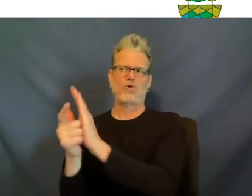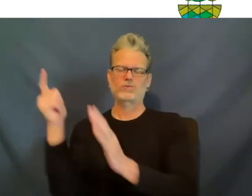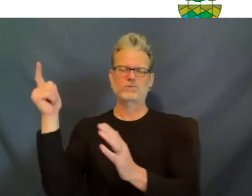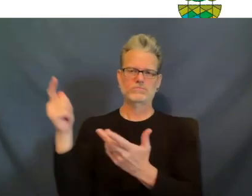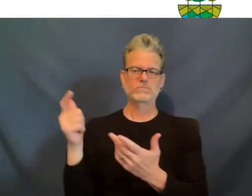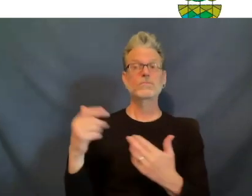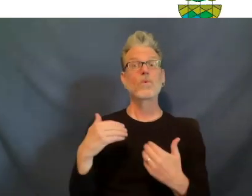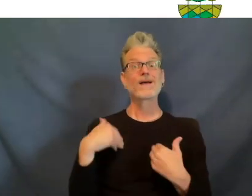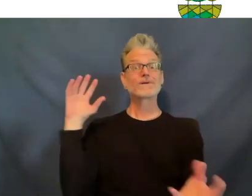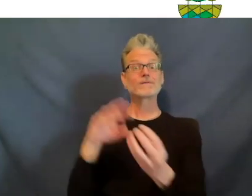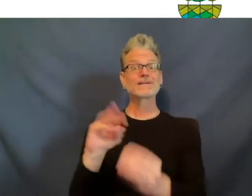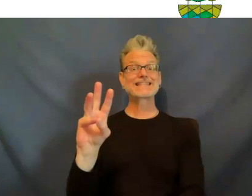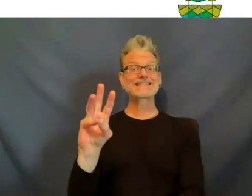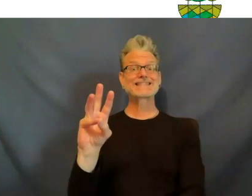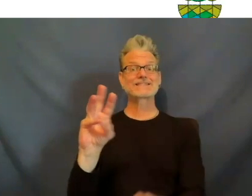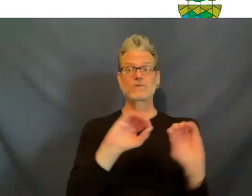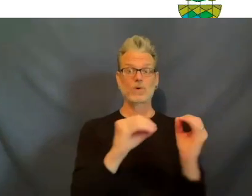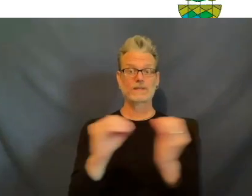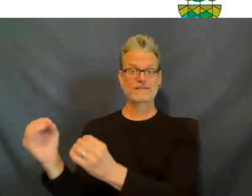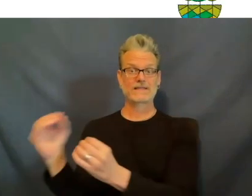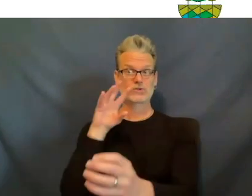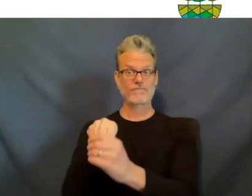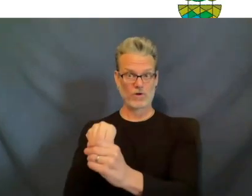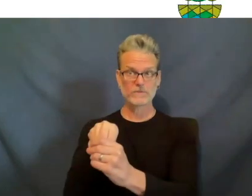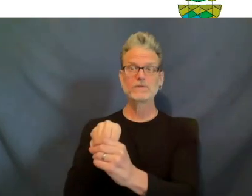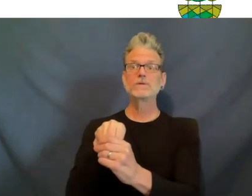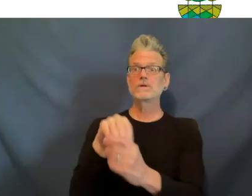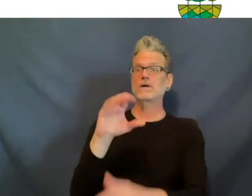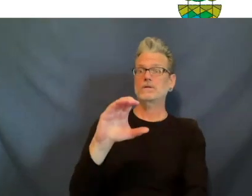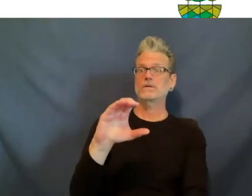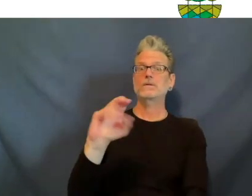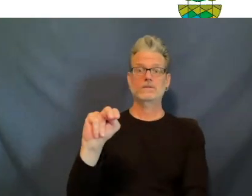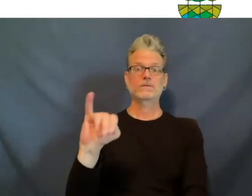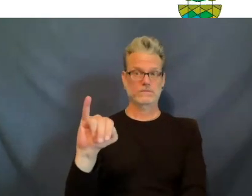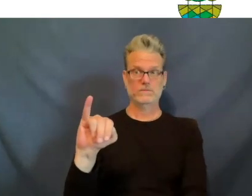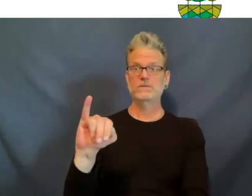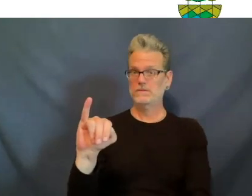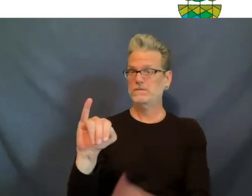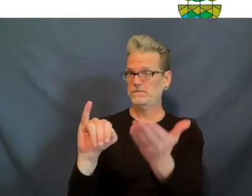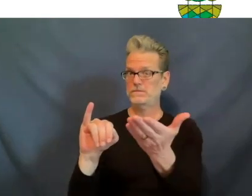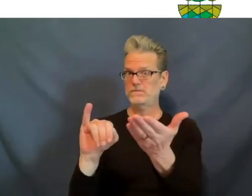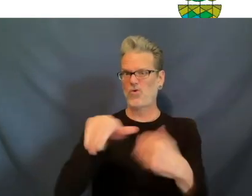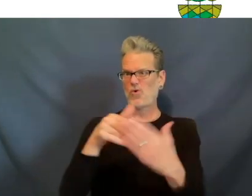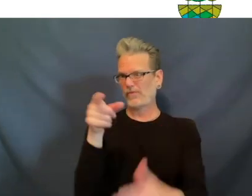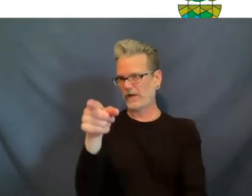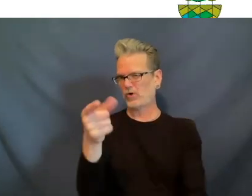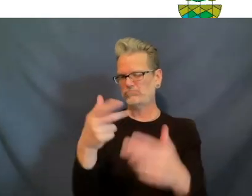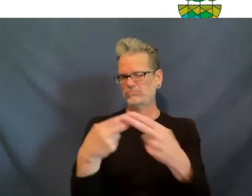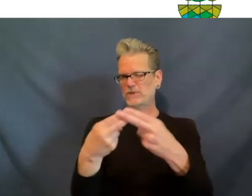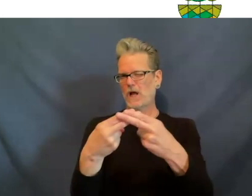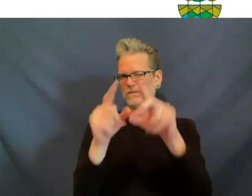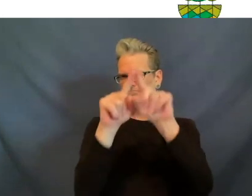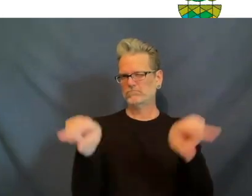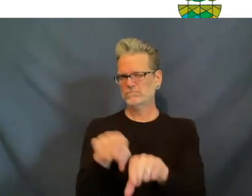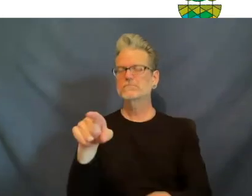organizations involved in the Community Navigators Initiative. Those are all listed on the side of this slide. And we each have a somewhat